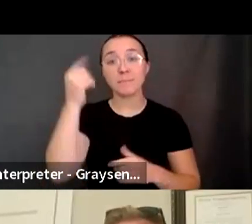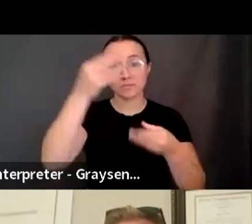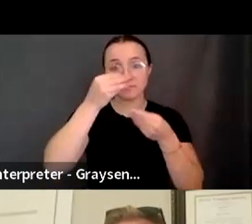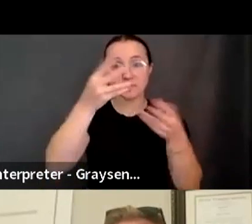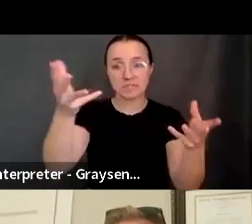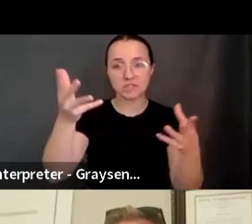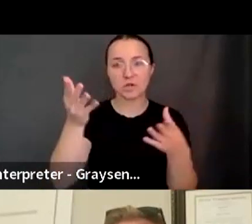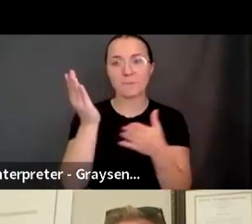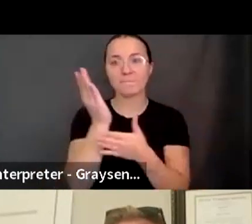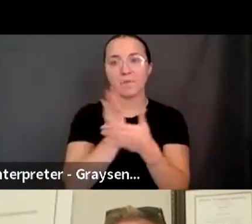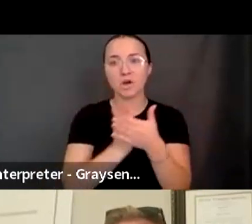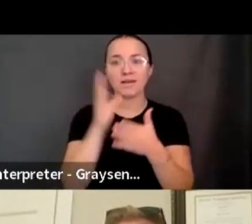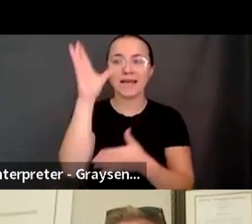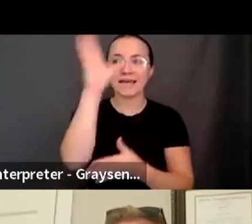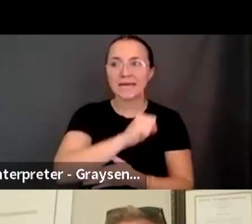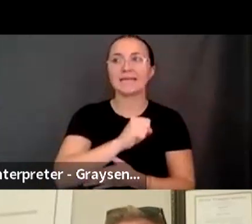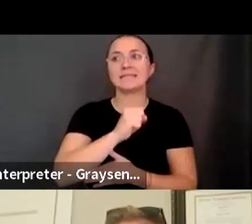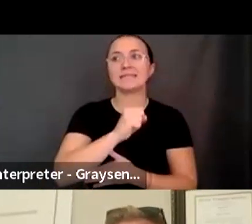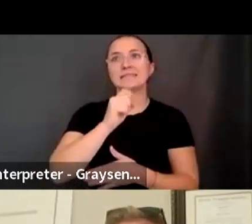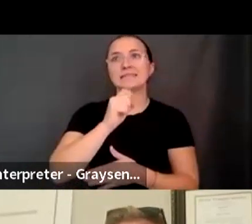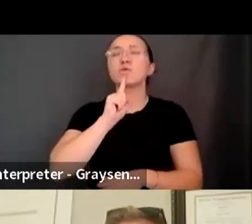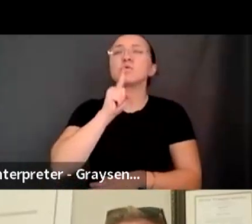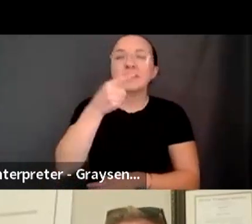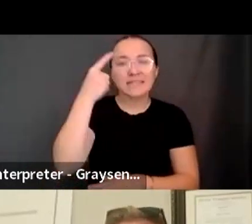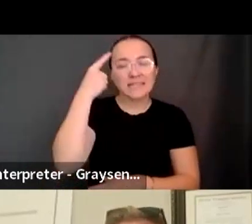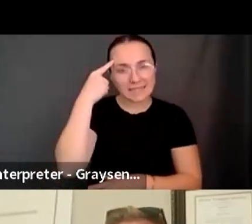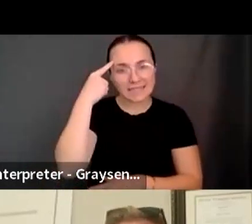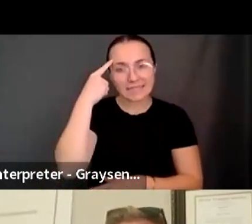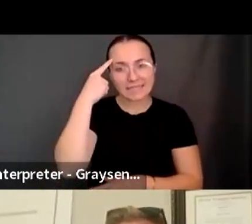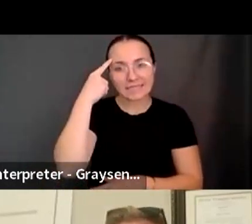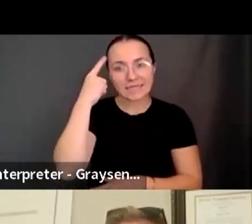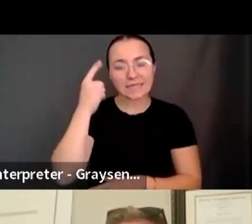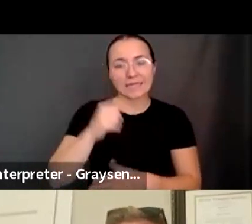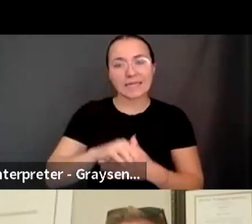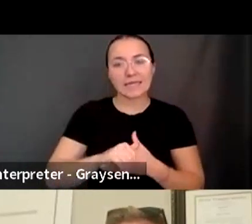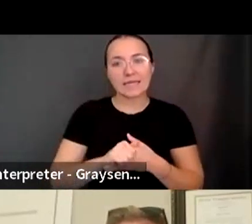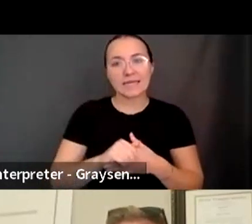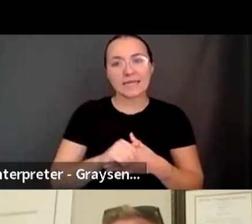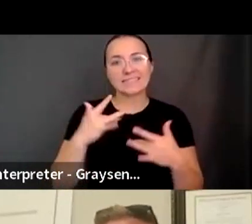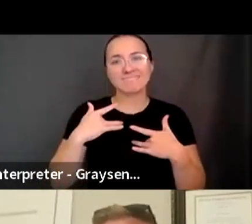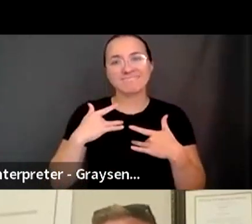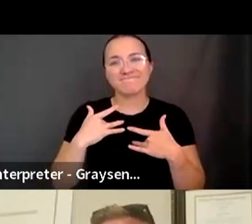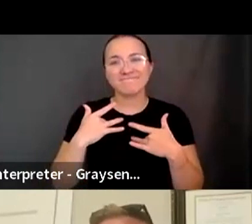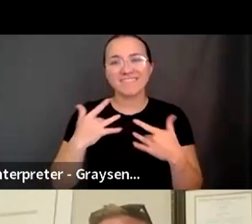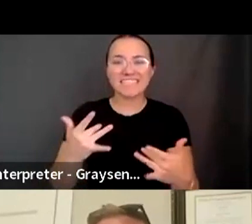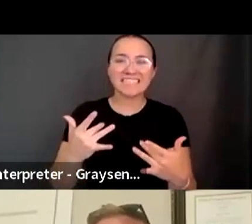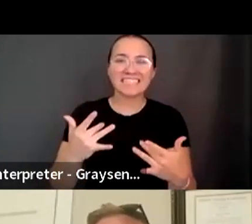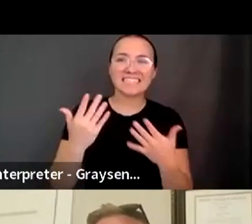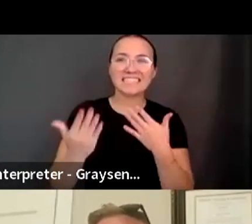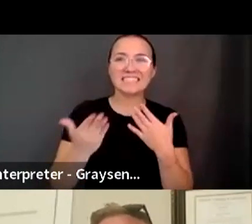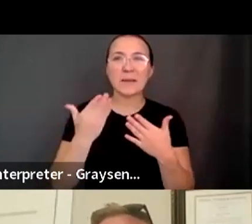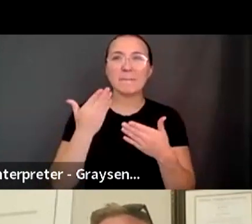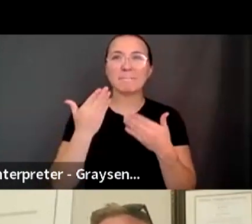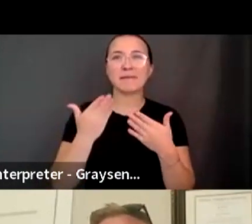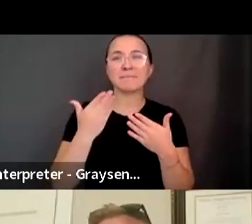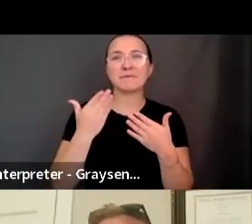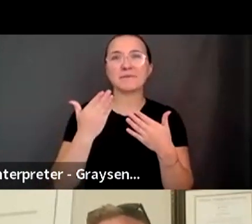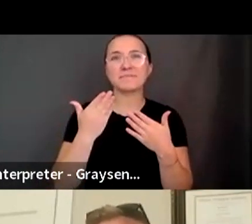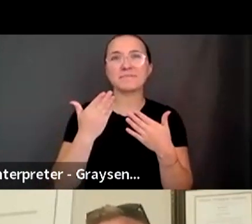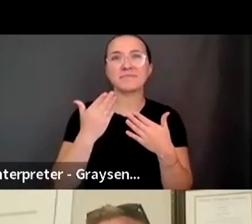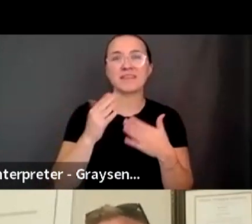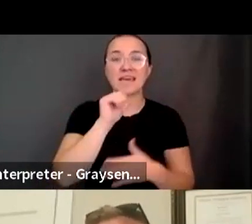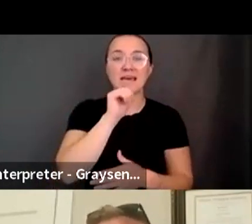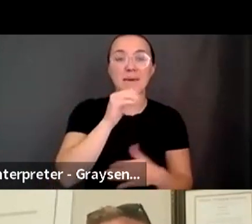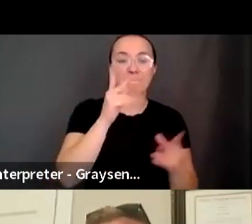guess, what I really think is that there's just this tendency to somehow want to help disabled people more